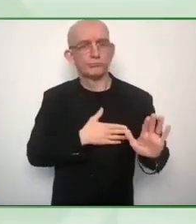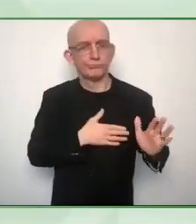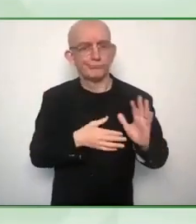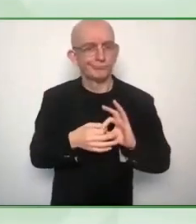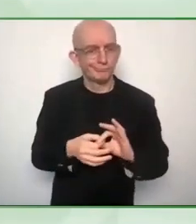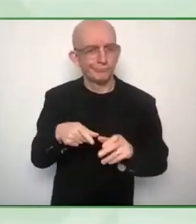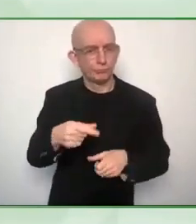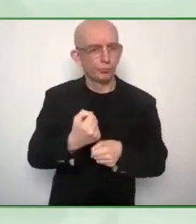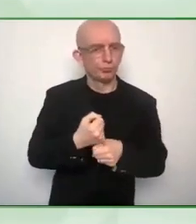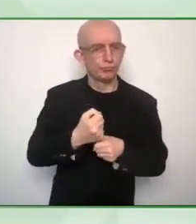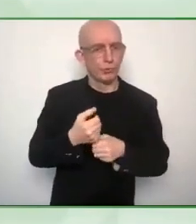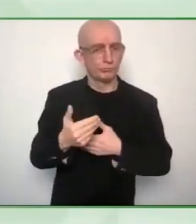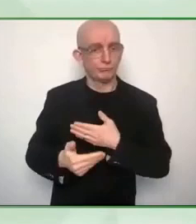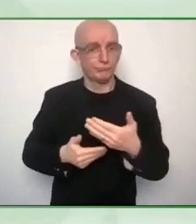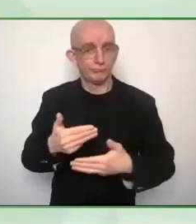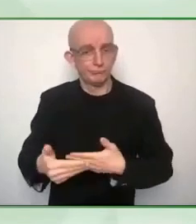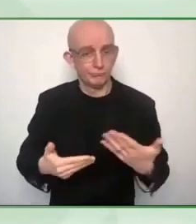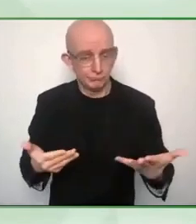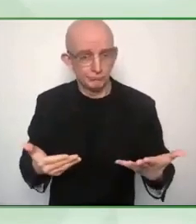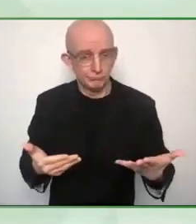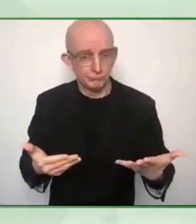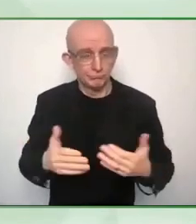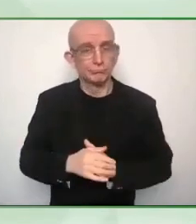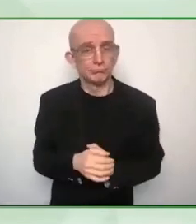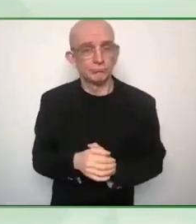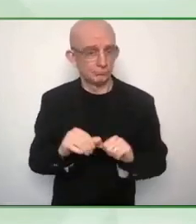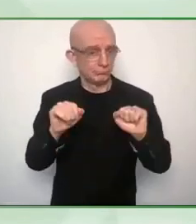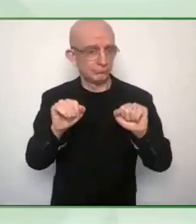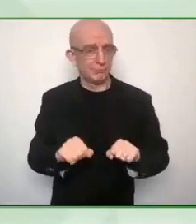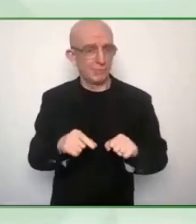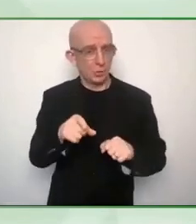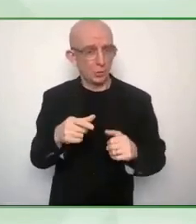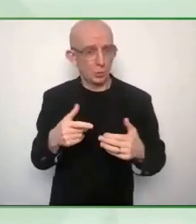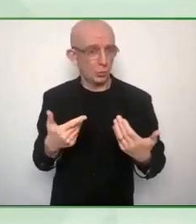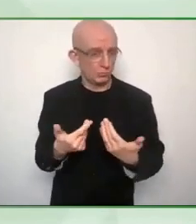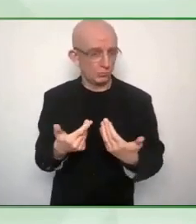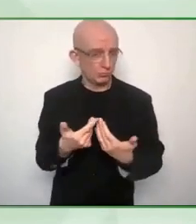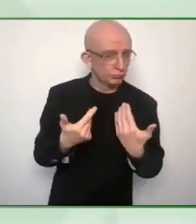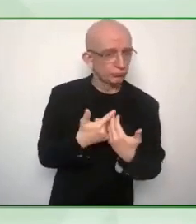the Global Disability Summit. That is a process, a very long process,